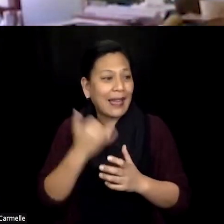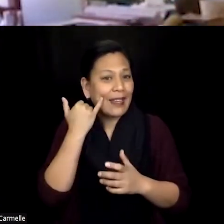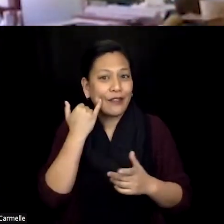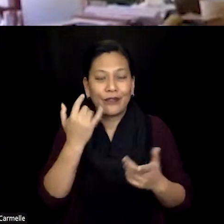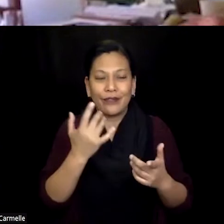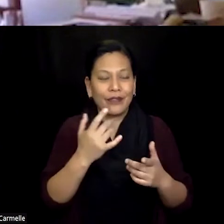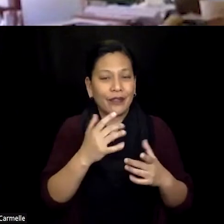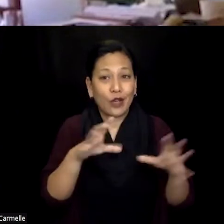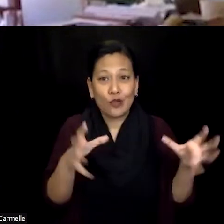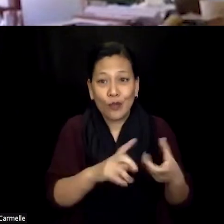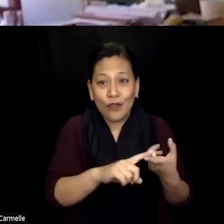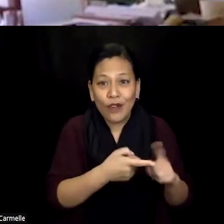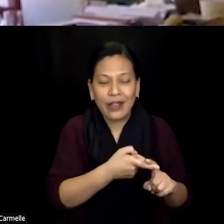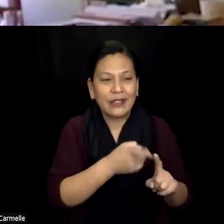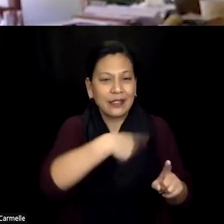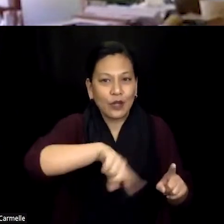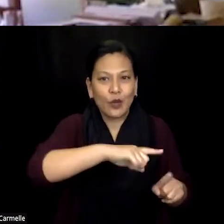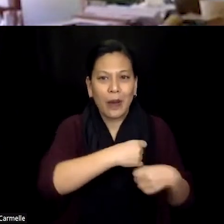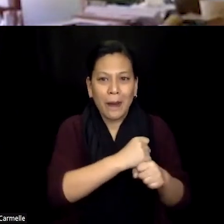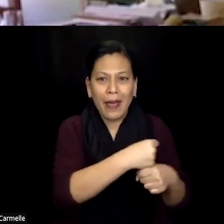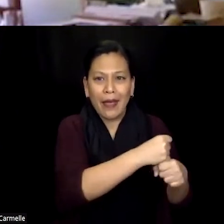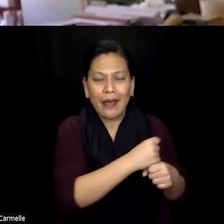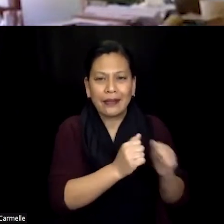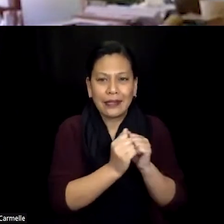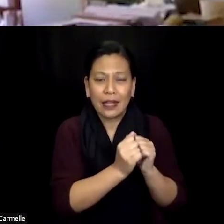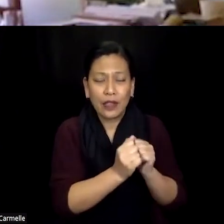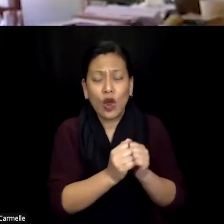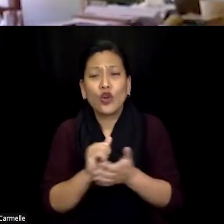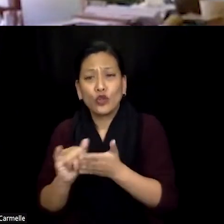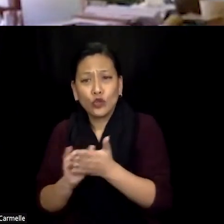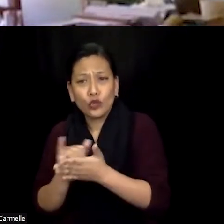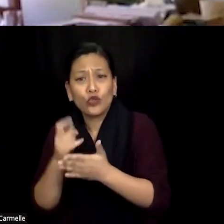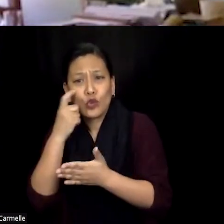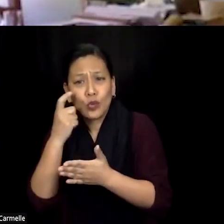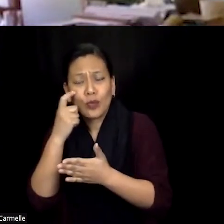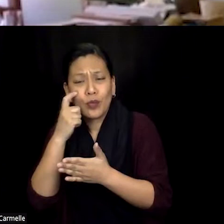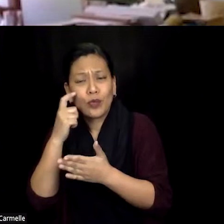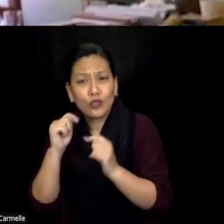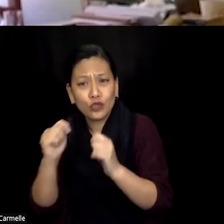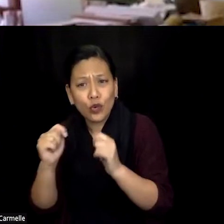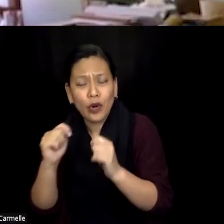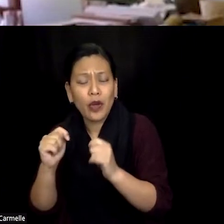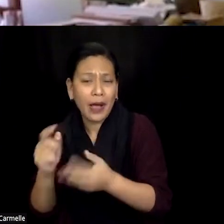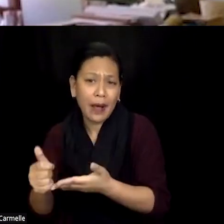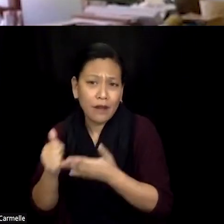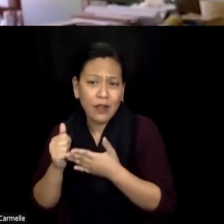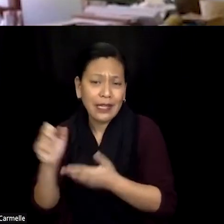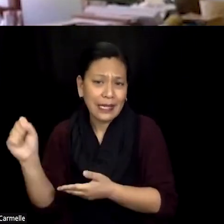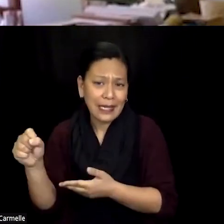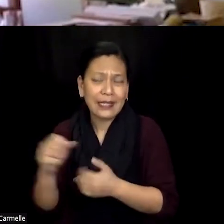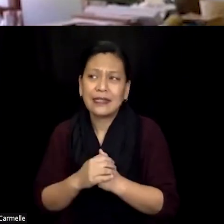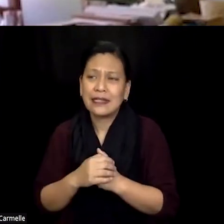having a friend group that were all making things. YouTube tutorials are very helpful, and I've learned a lot doing that same thing.